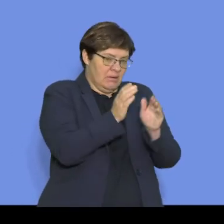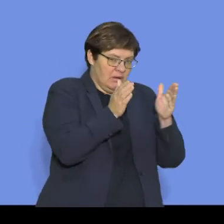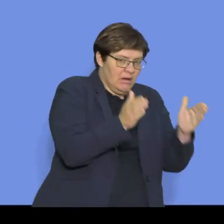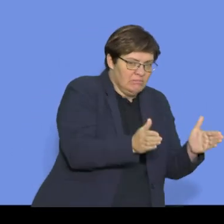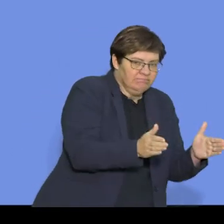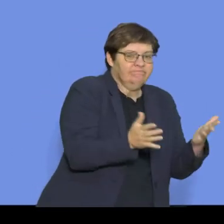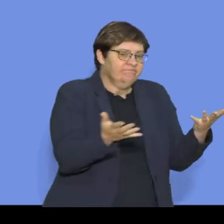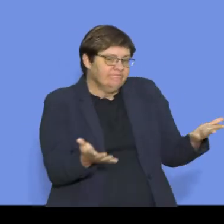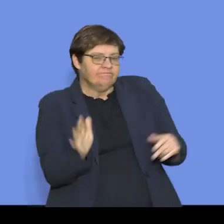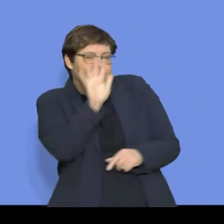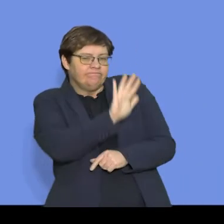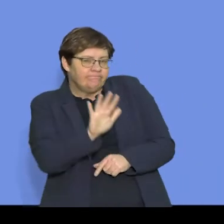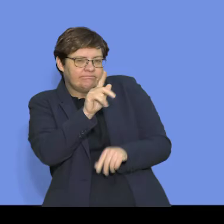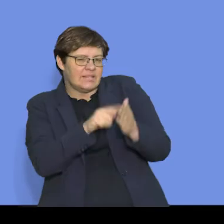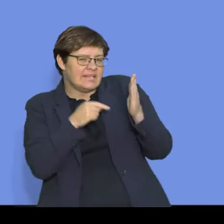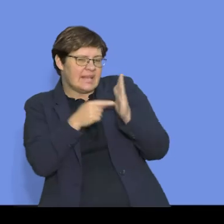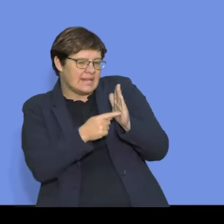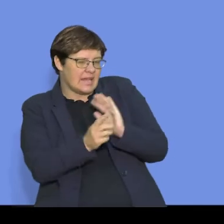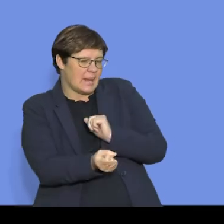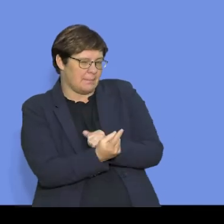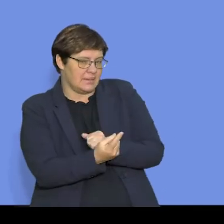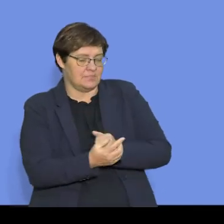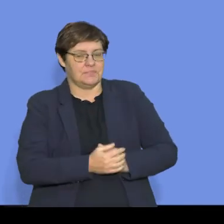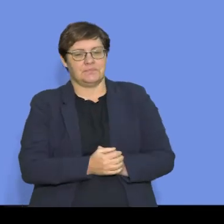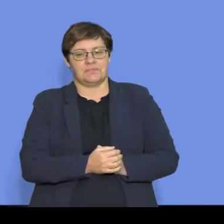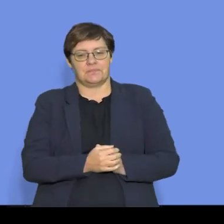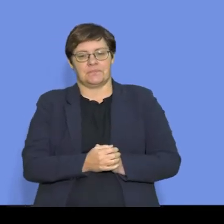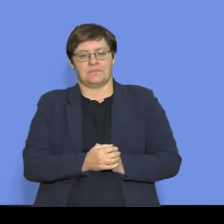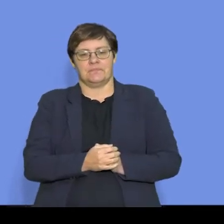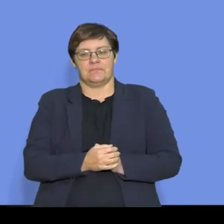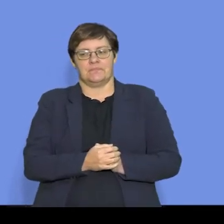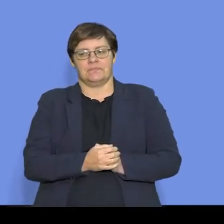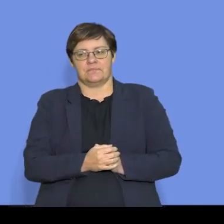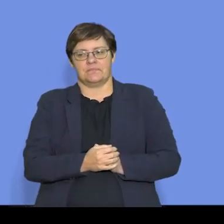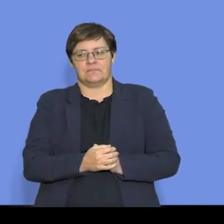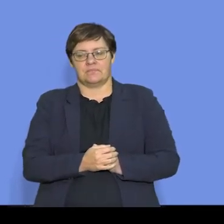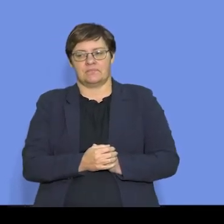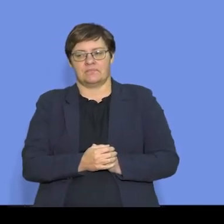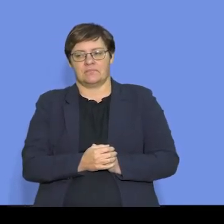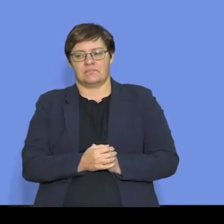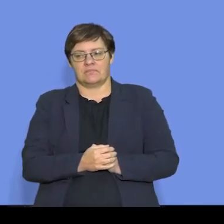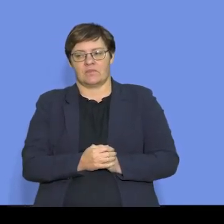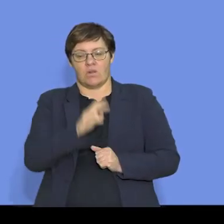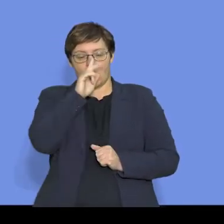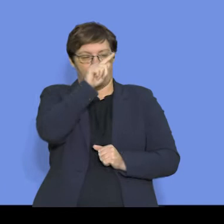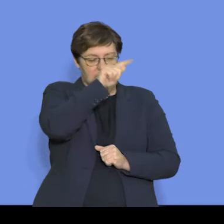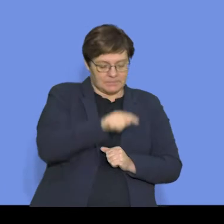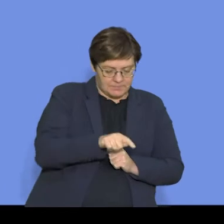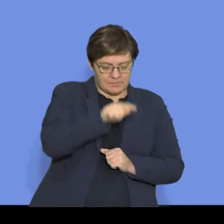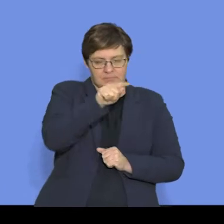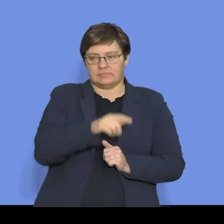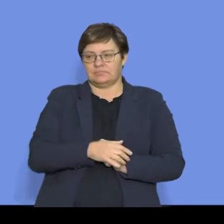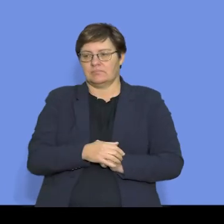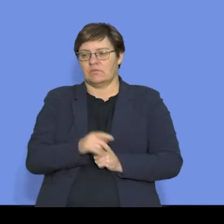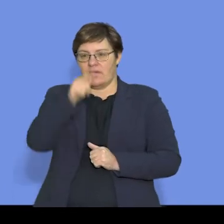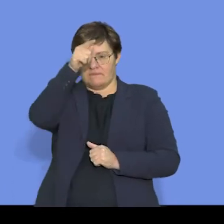the approximate date in which it occurred. Okay, so you look for the dips, and